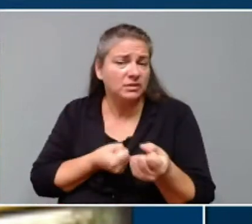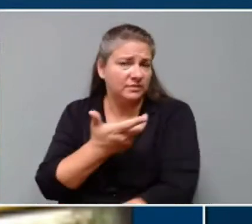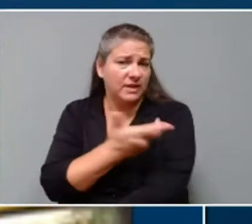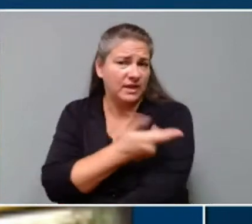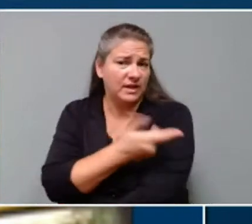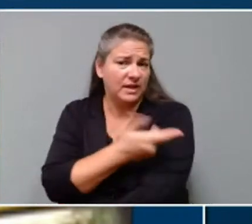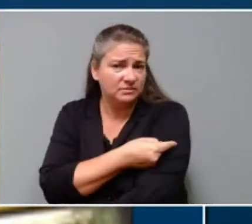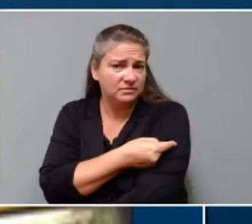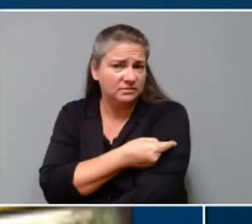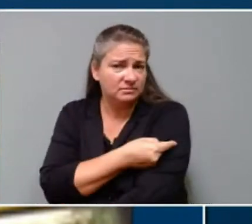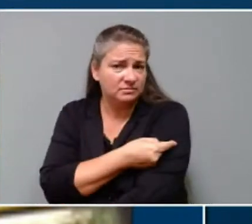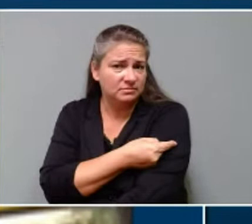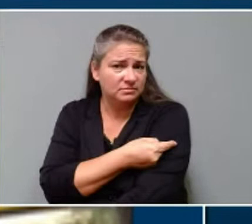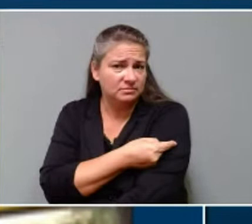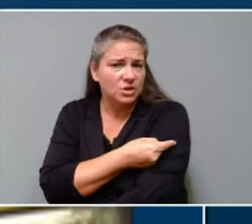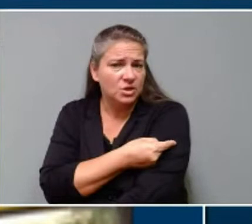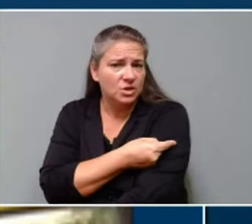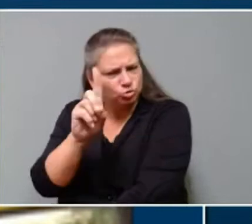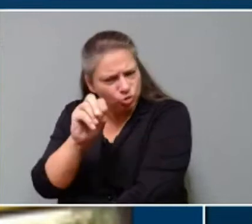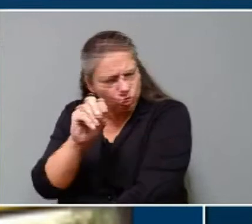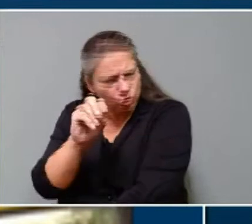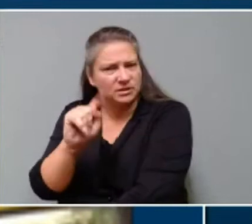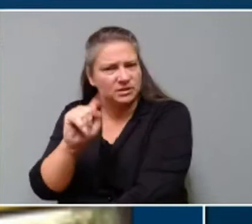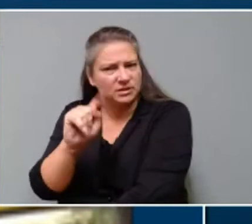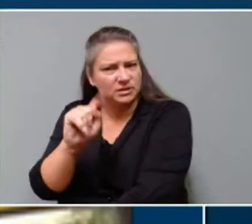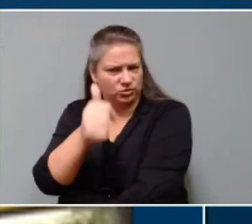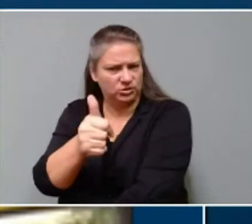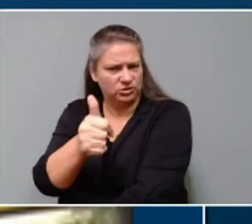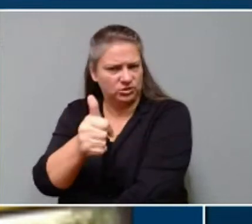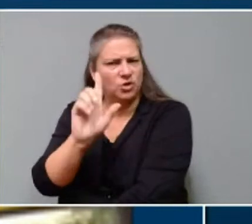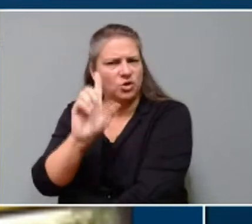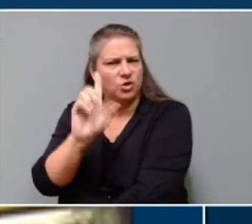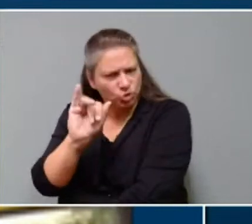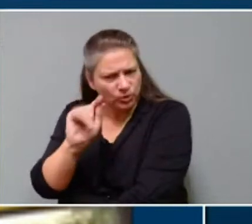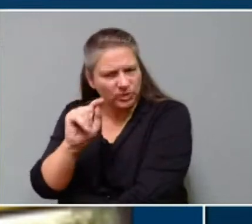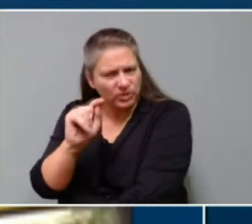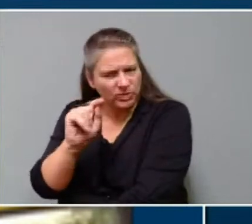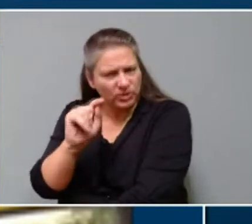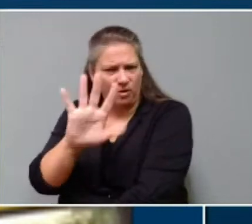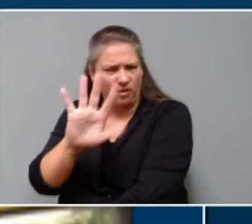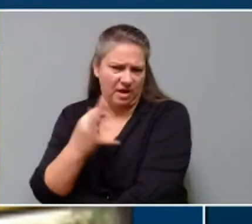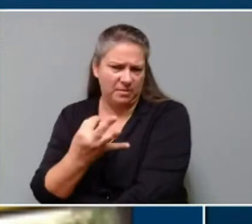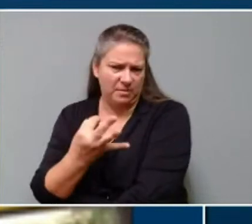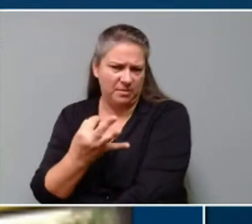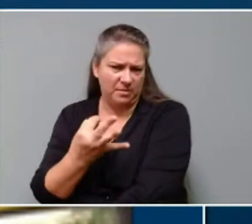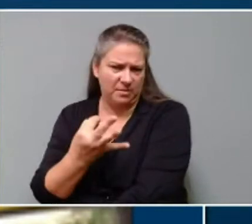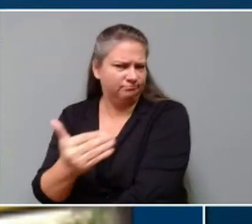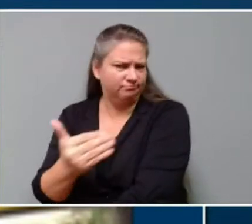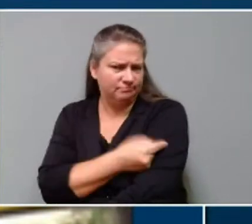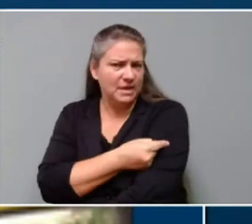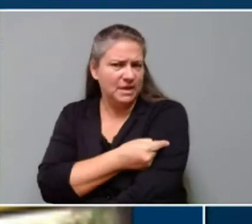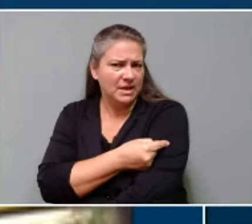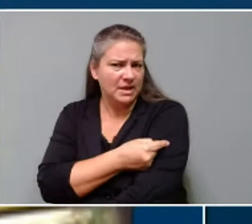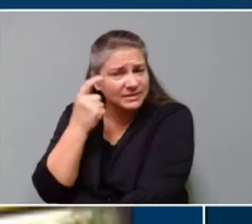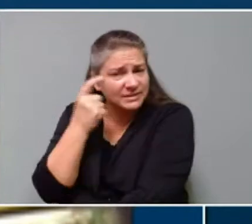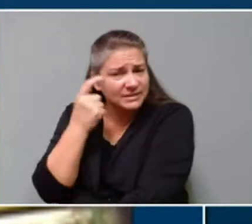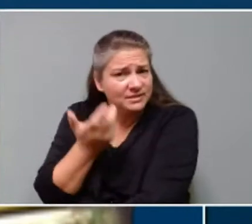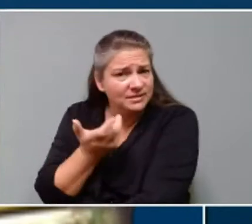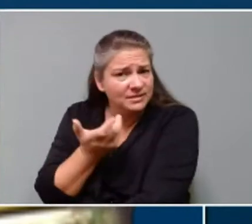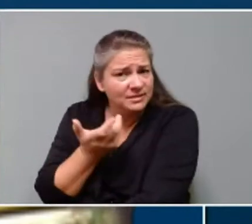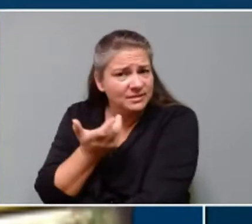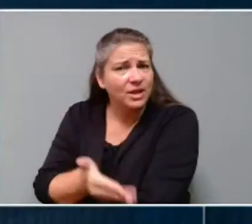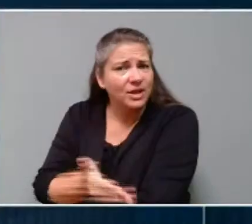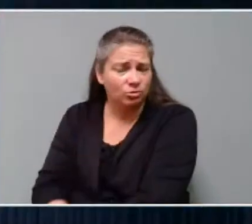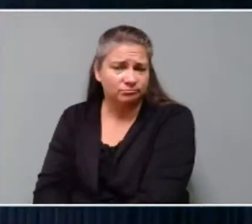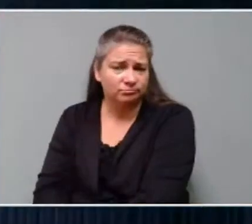protection. Do it for yourself. Do it for your family. Get the vaccine. It just makes sense. Thank you.